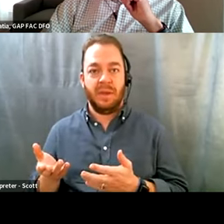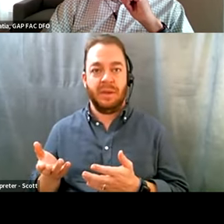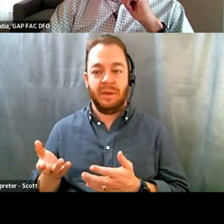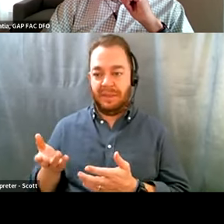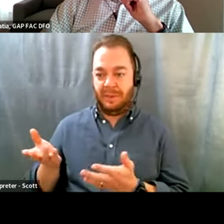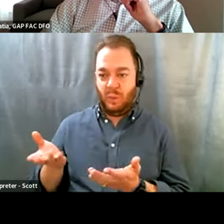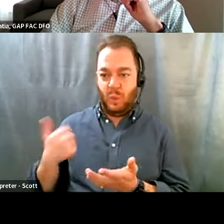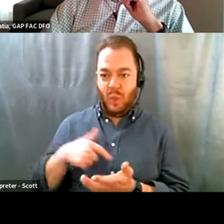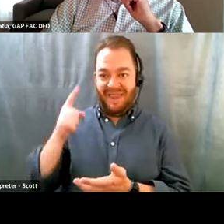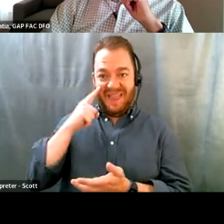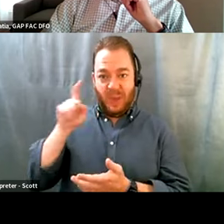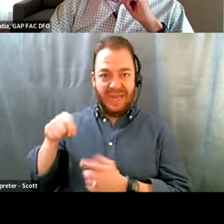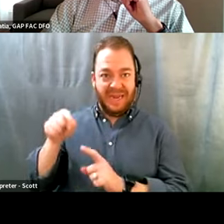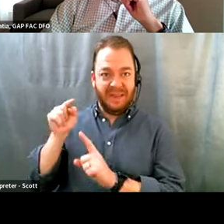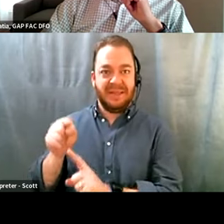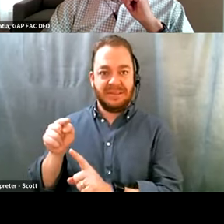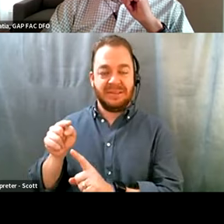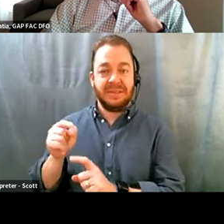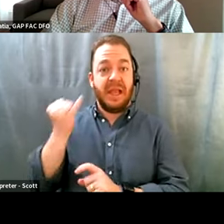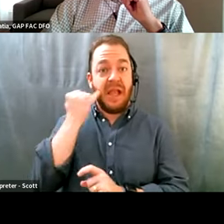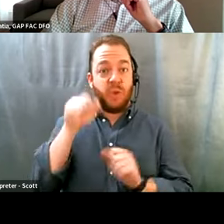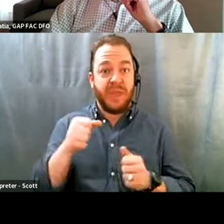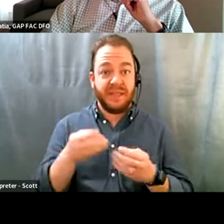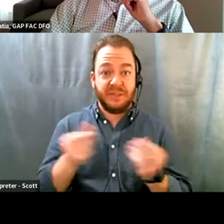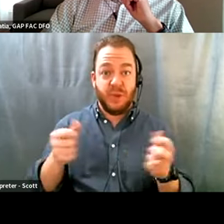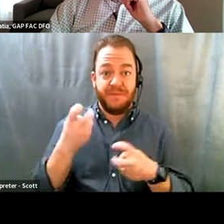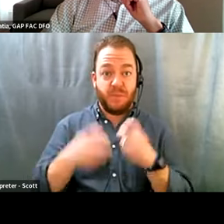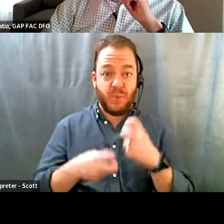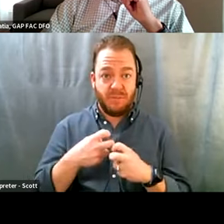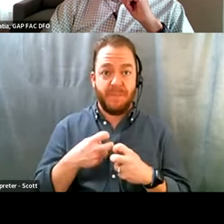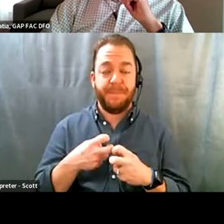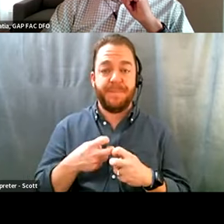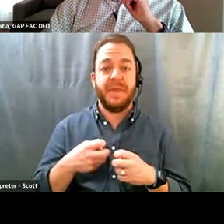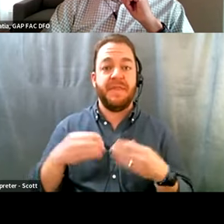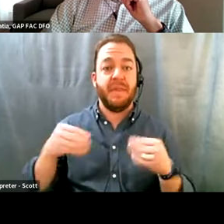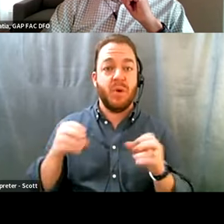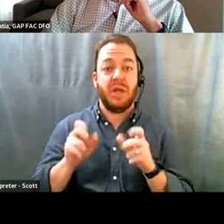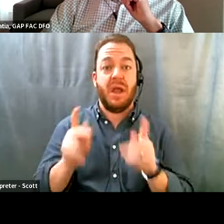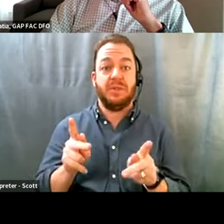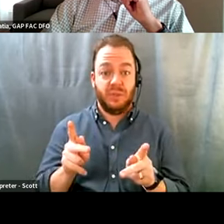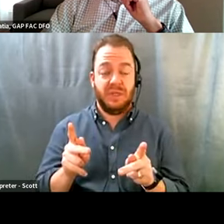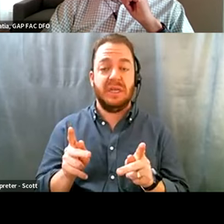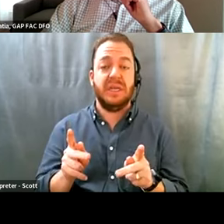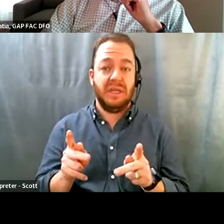need. And if you can solve that problem, the market opportunity is, you know,